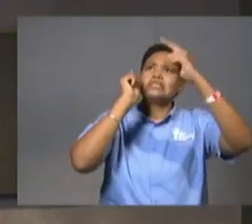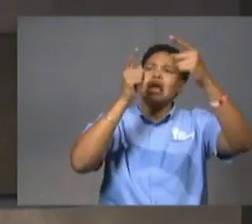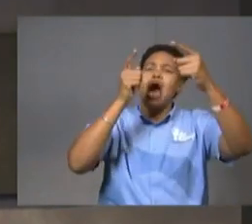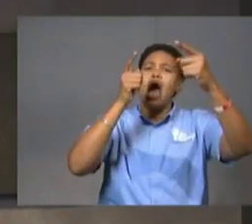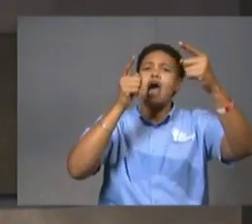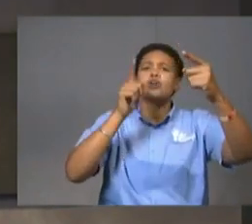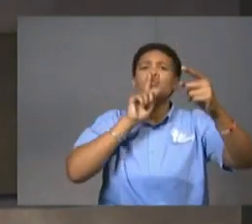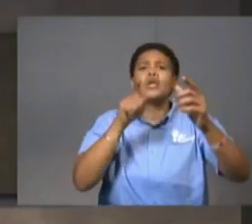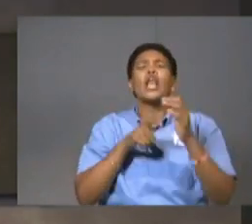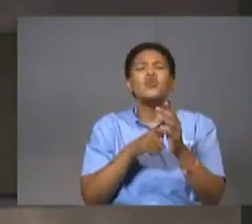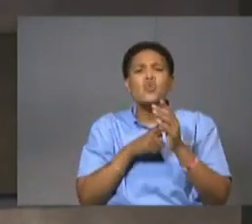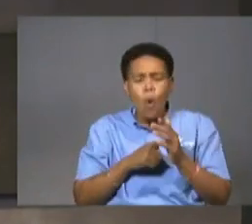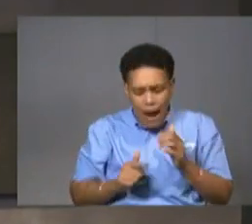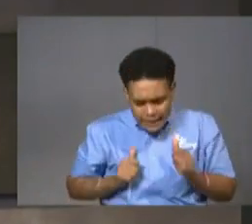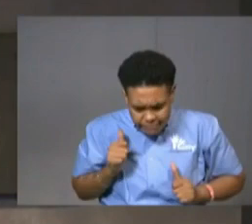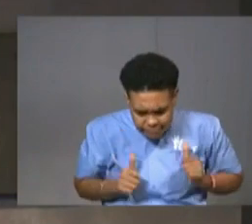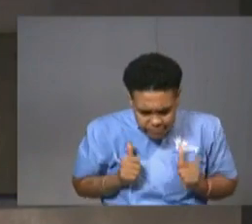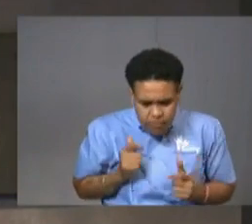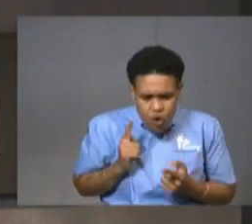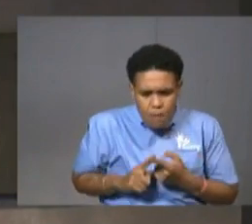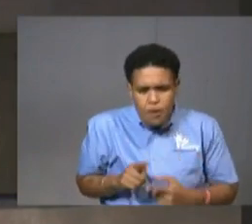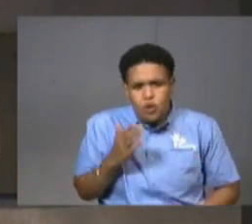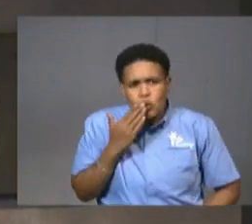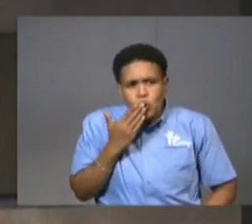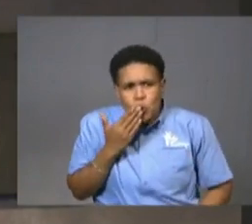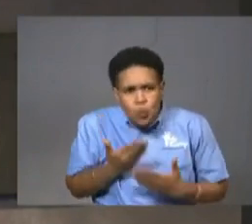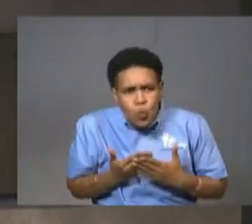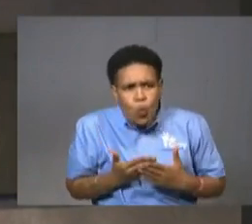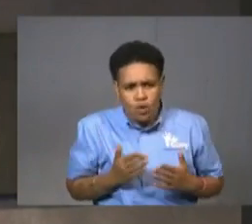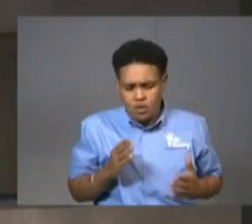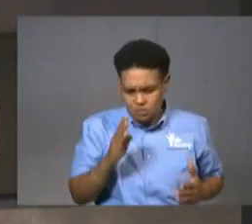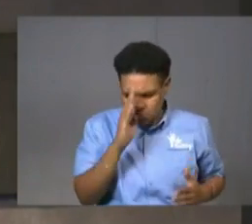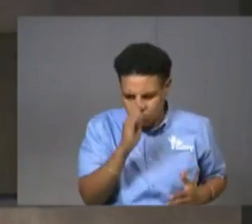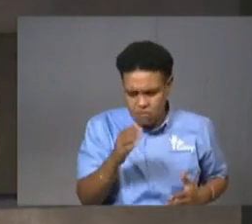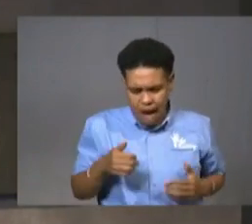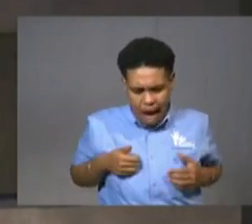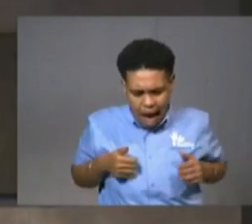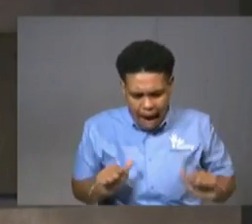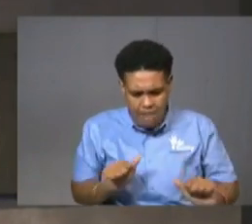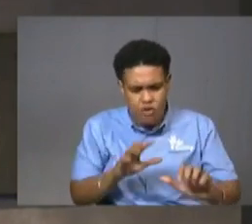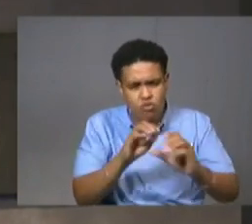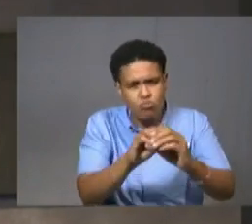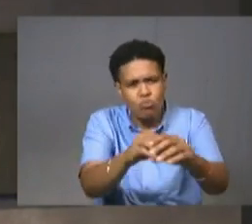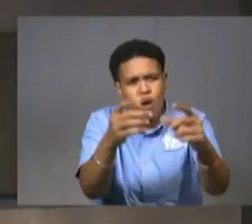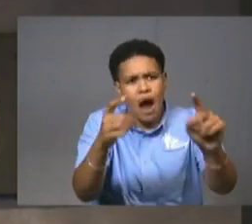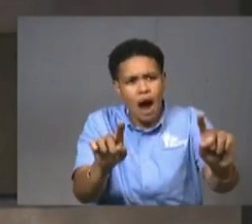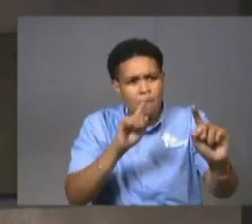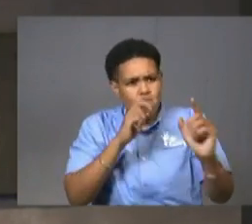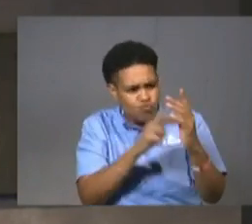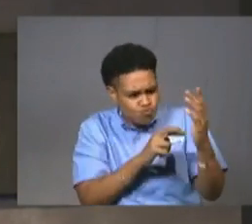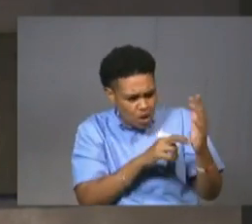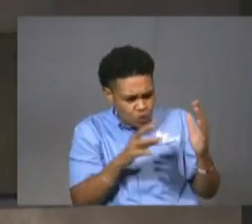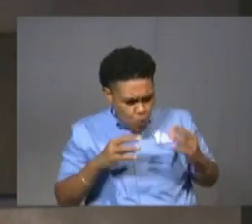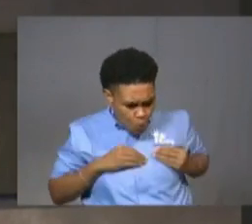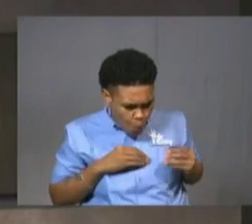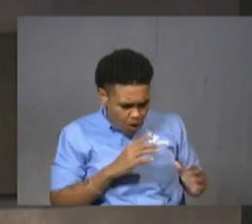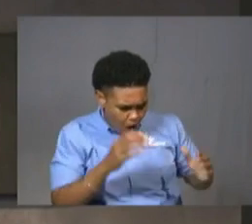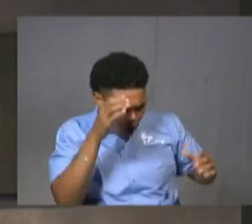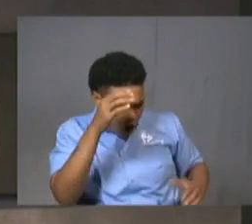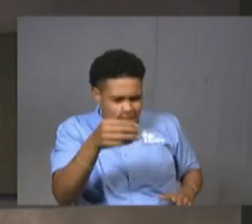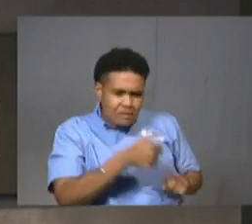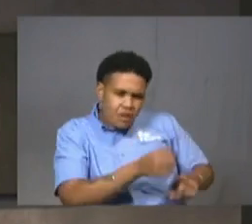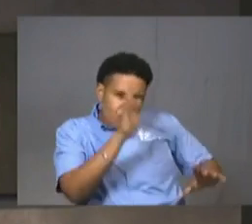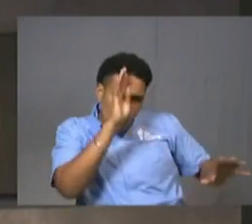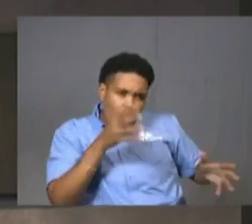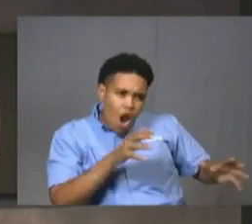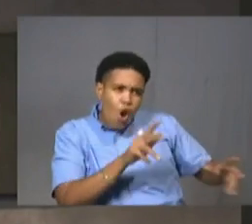do require diligence and a great deal of attention and effort to reach them. The rent-to-own concept would allow